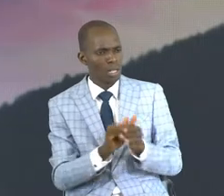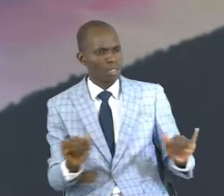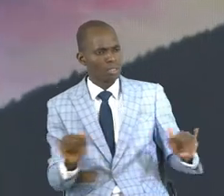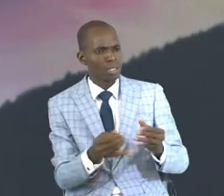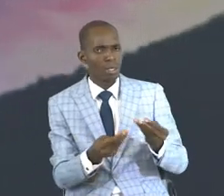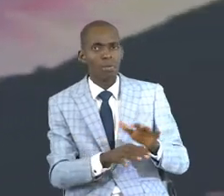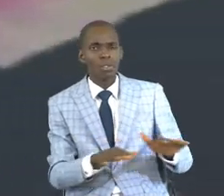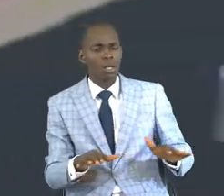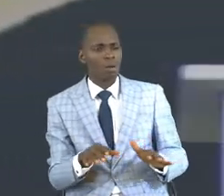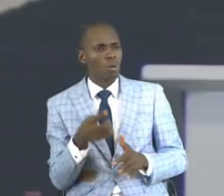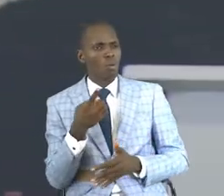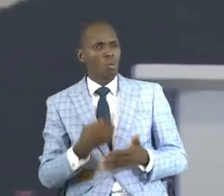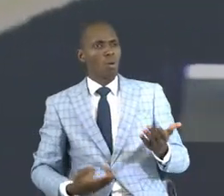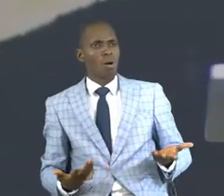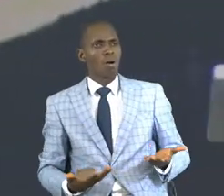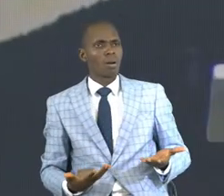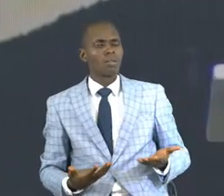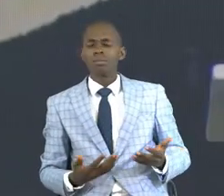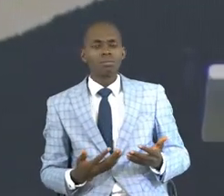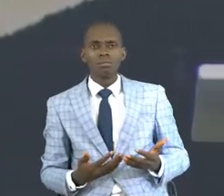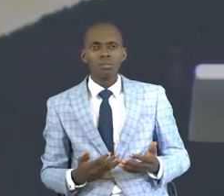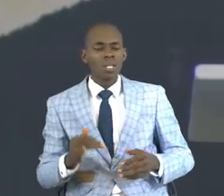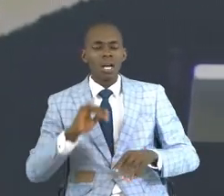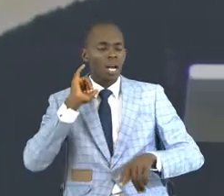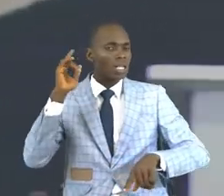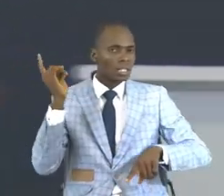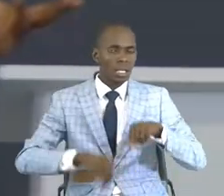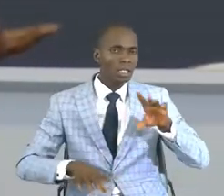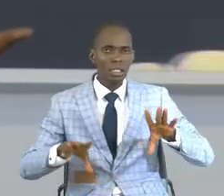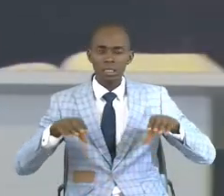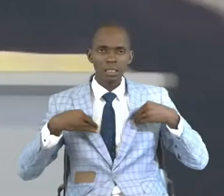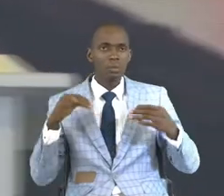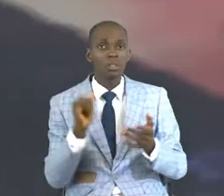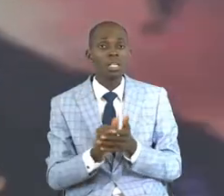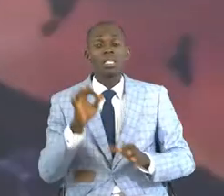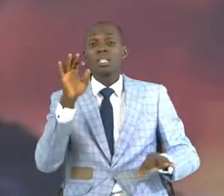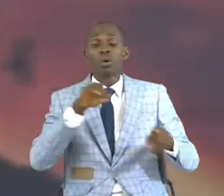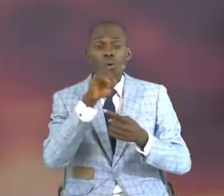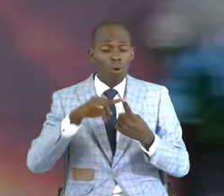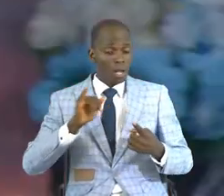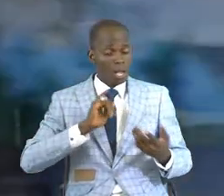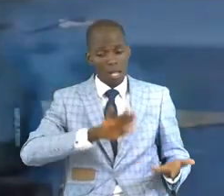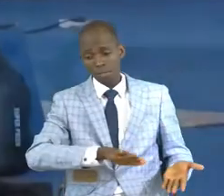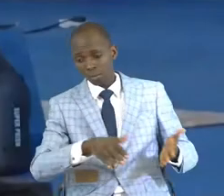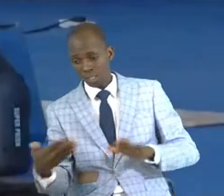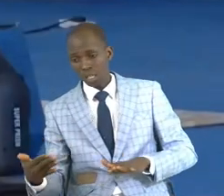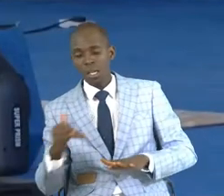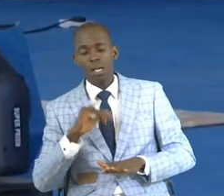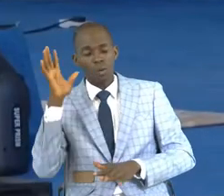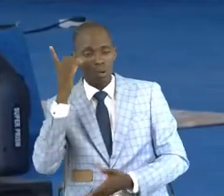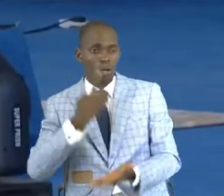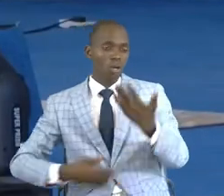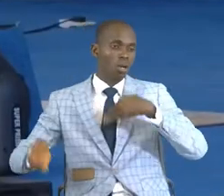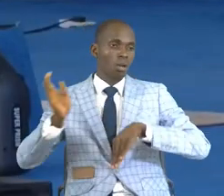what? Not on my dead body. Even though I'm dead. And then the fellow gets up and he shows up and